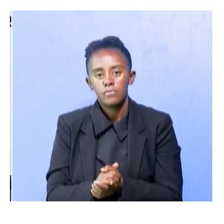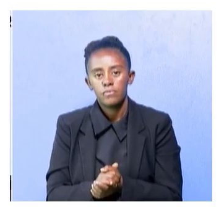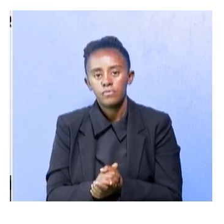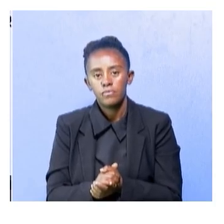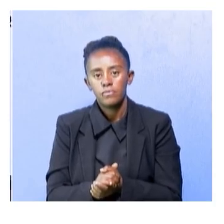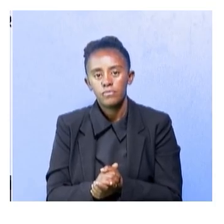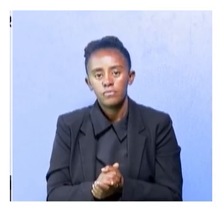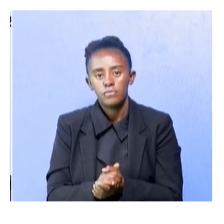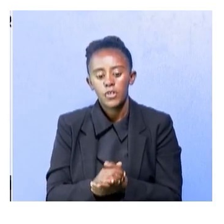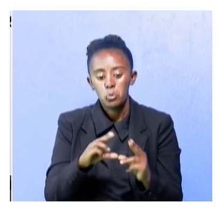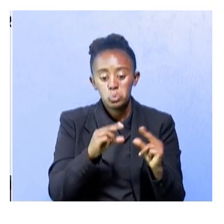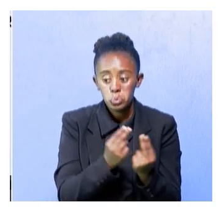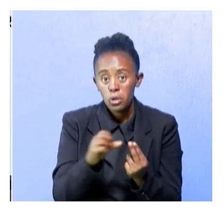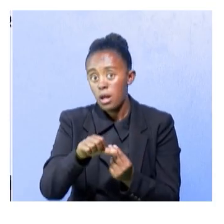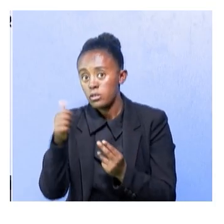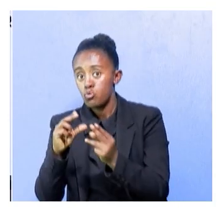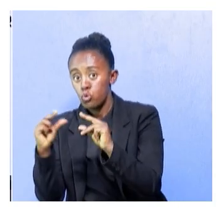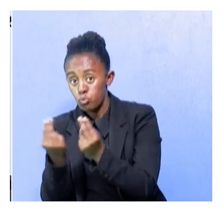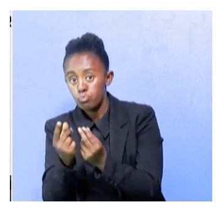other groups.